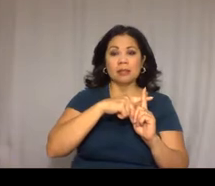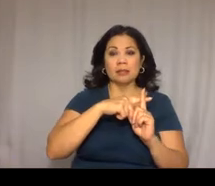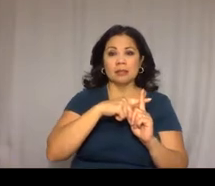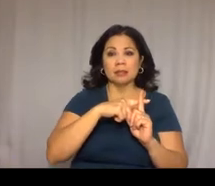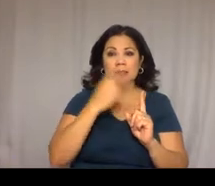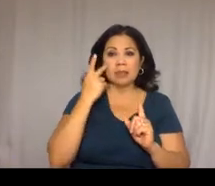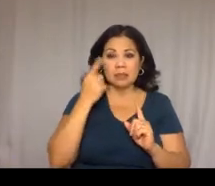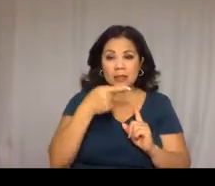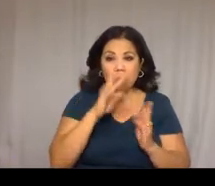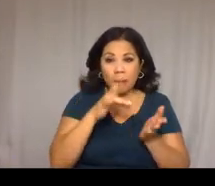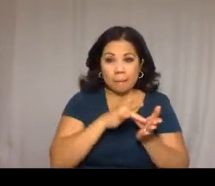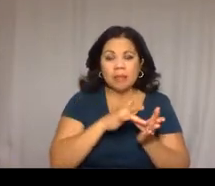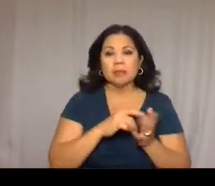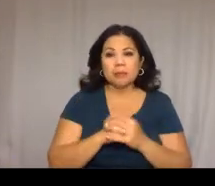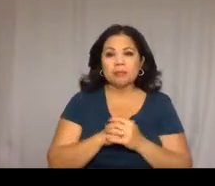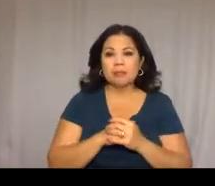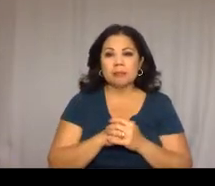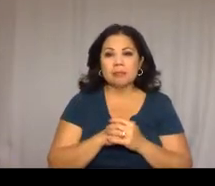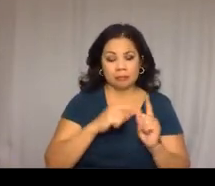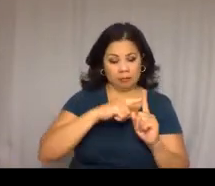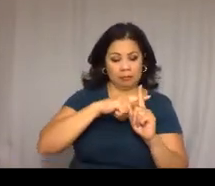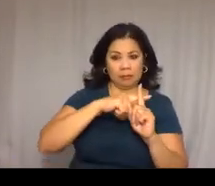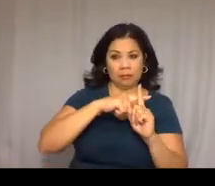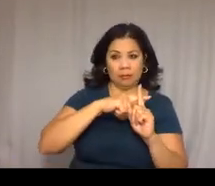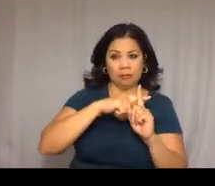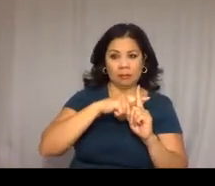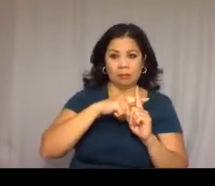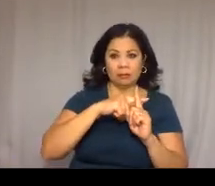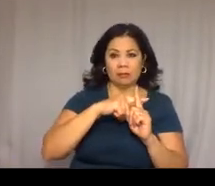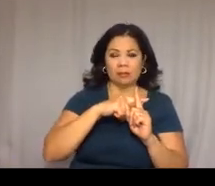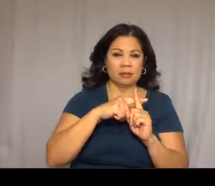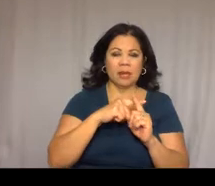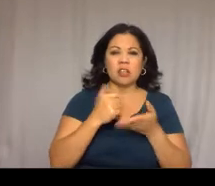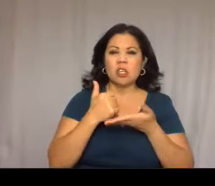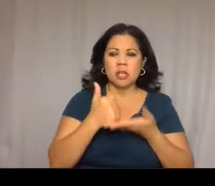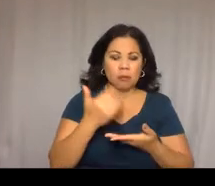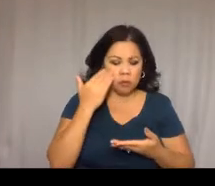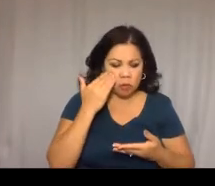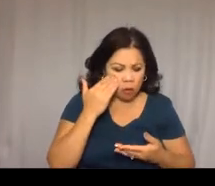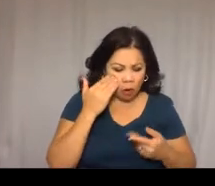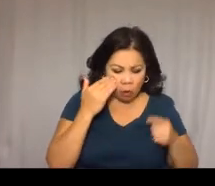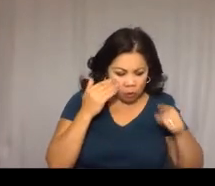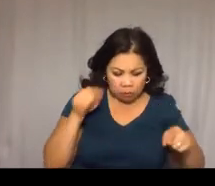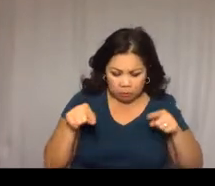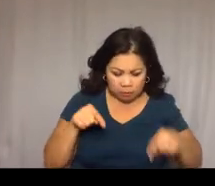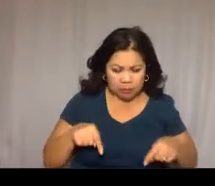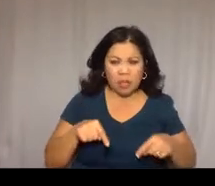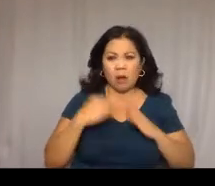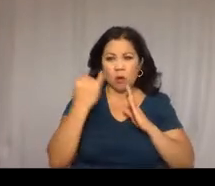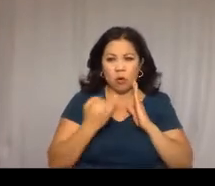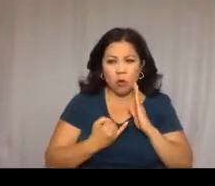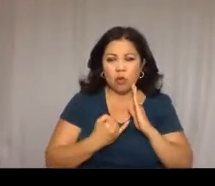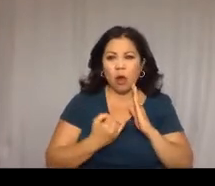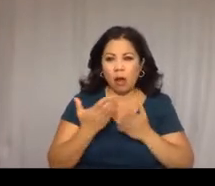there. The deal with the cross is, this is simply a point of reference. It's going to help us with our drawing. But we don't need it